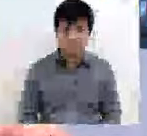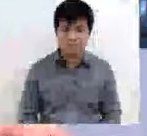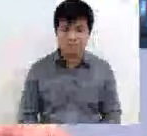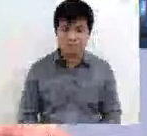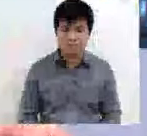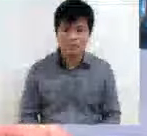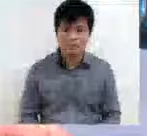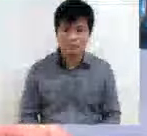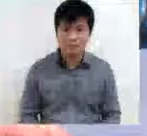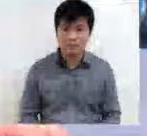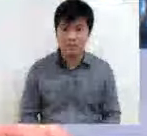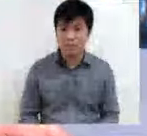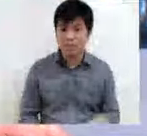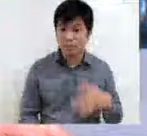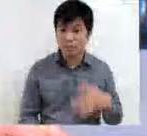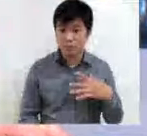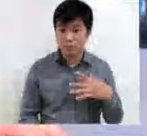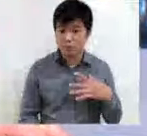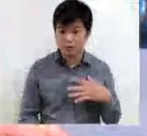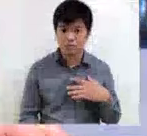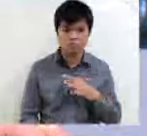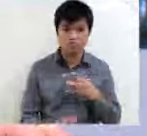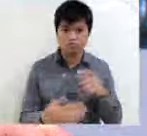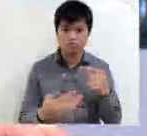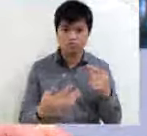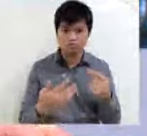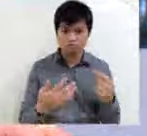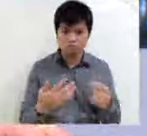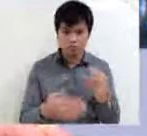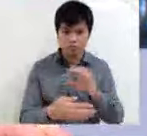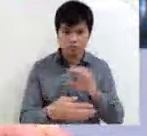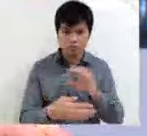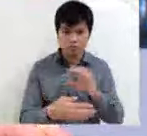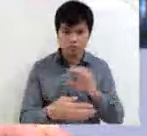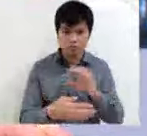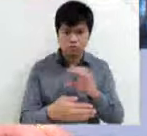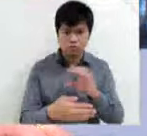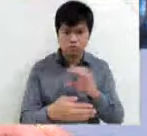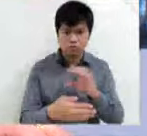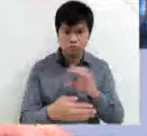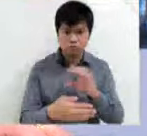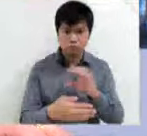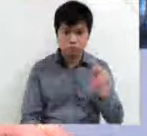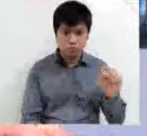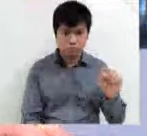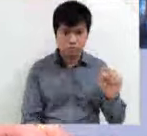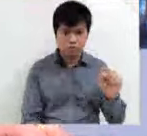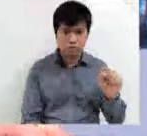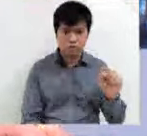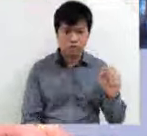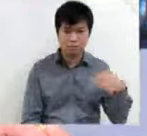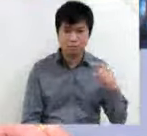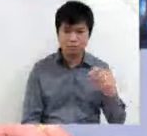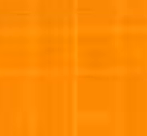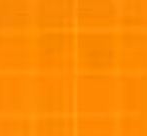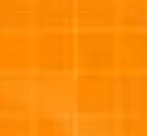Abangan ang buong panayam kay U.S. Ambassador Mary Kay Carlson sa social media platforms ng News